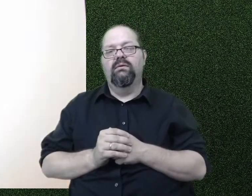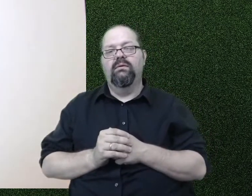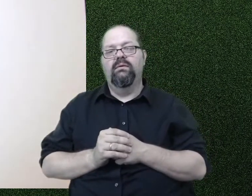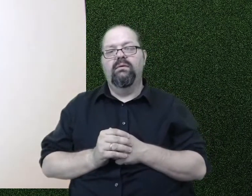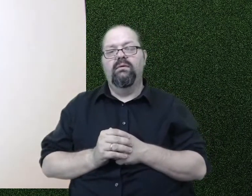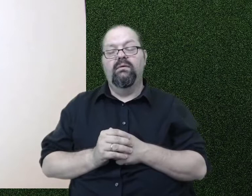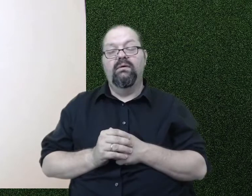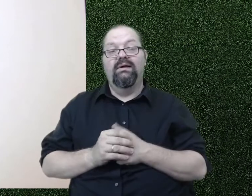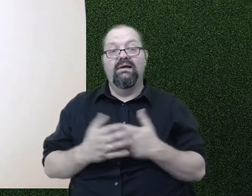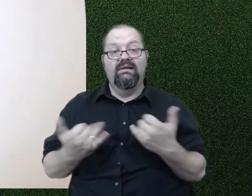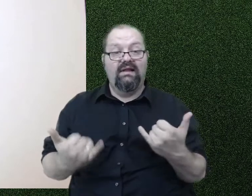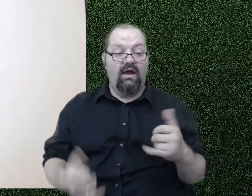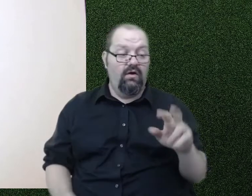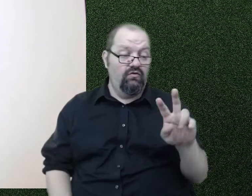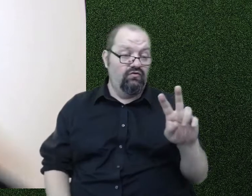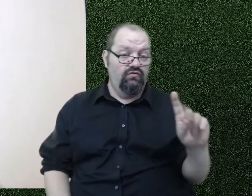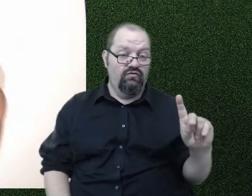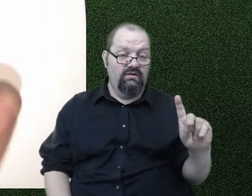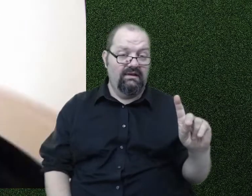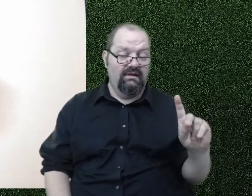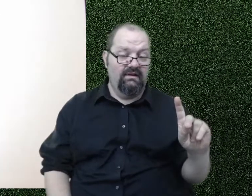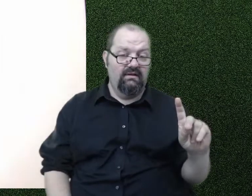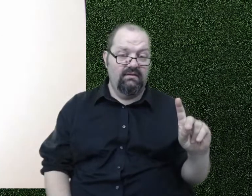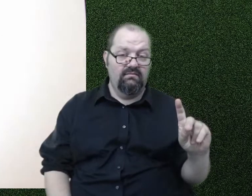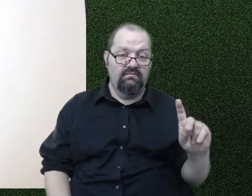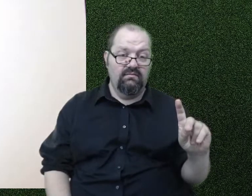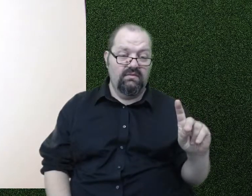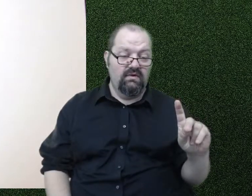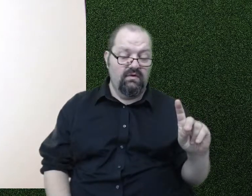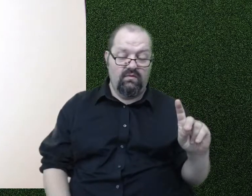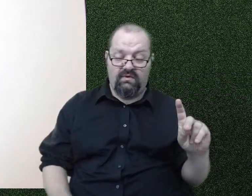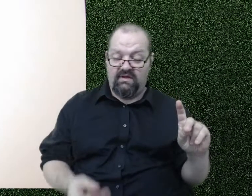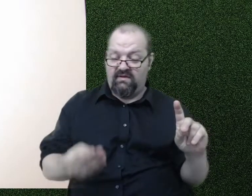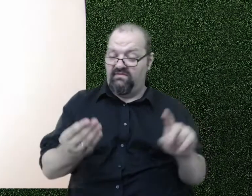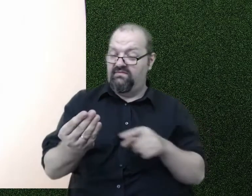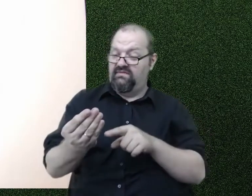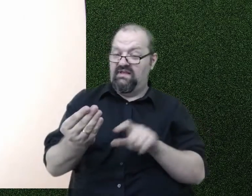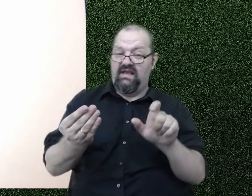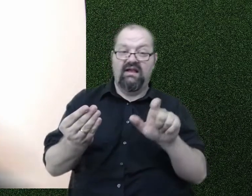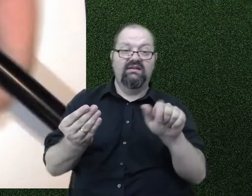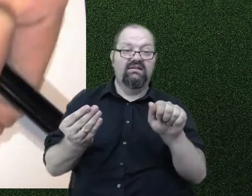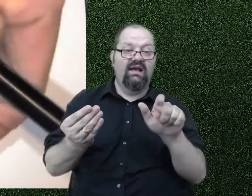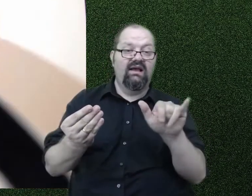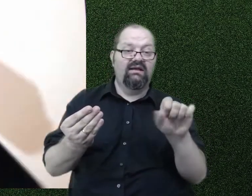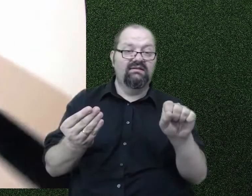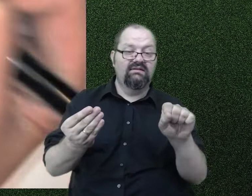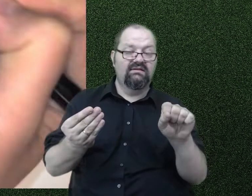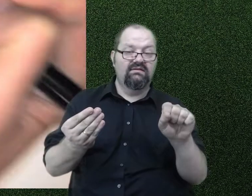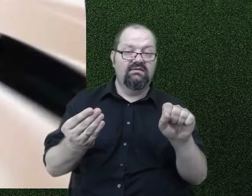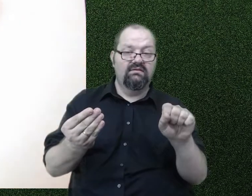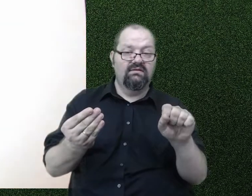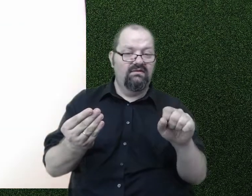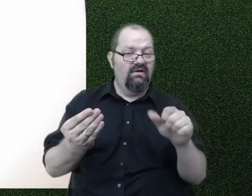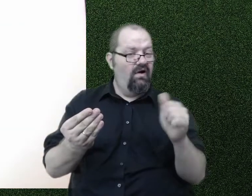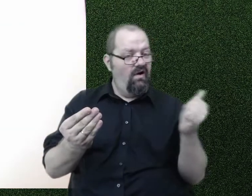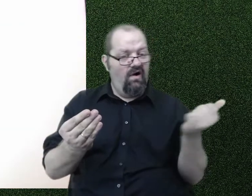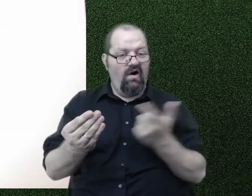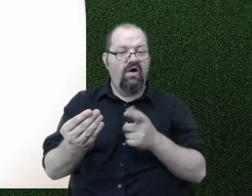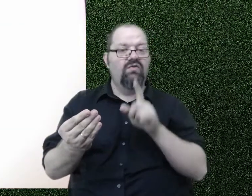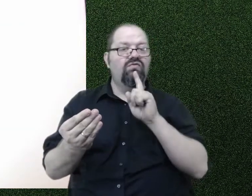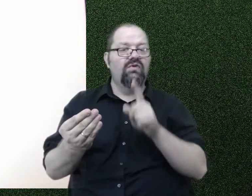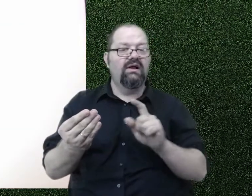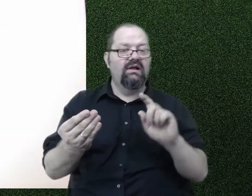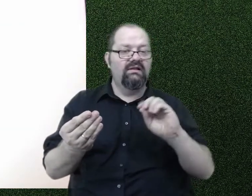Now in 2D, what we did was we took an x-axis that had all real numbers on it,